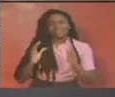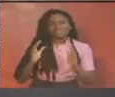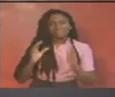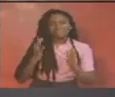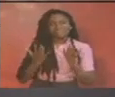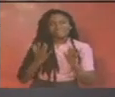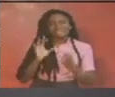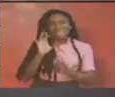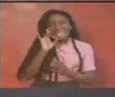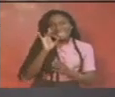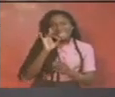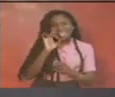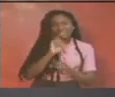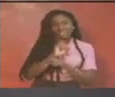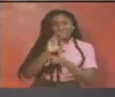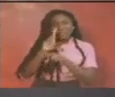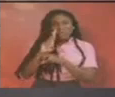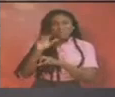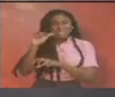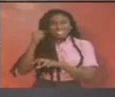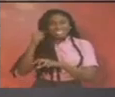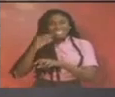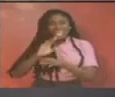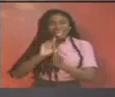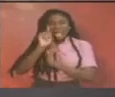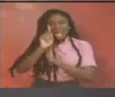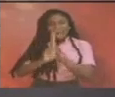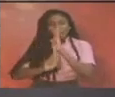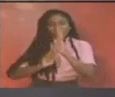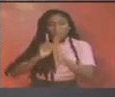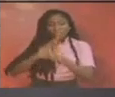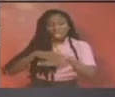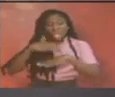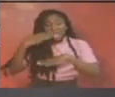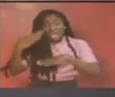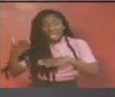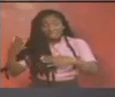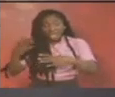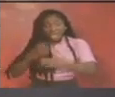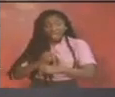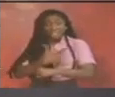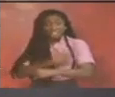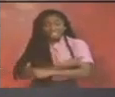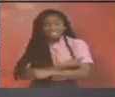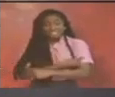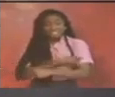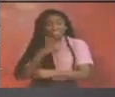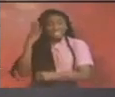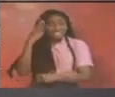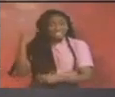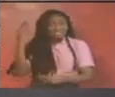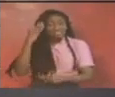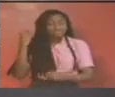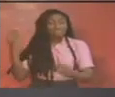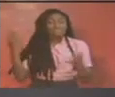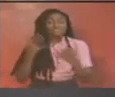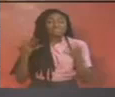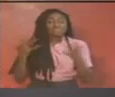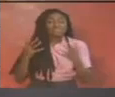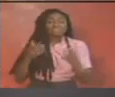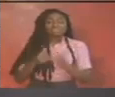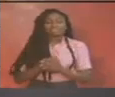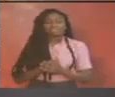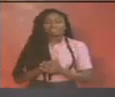10 hours post-vaccination. So we had mild, side effects can be classified as